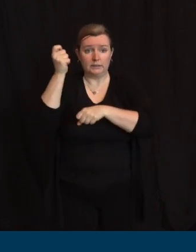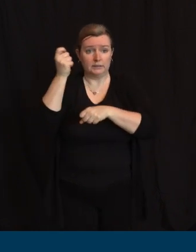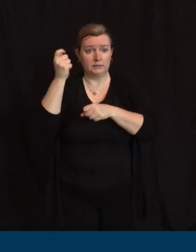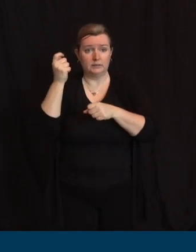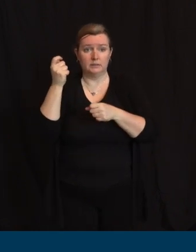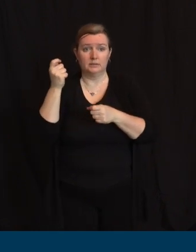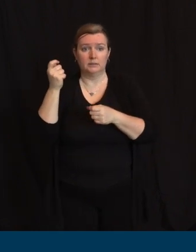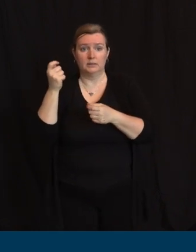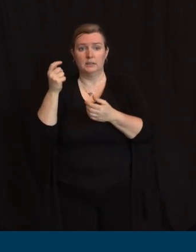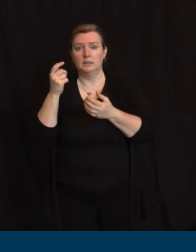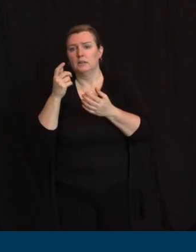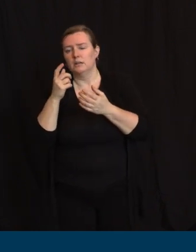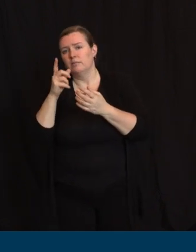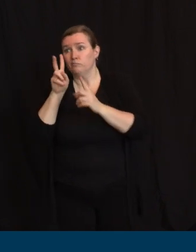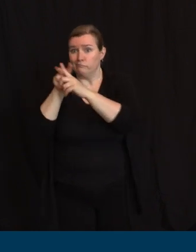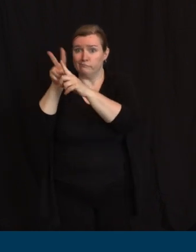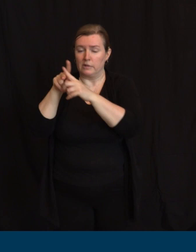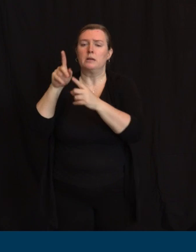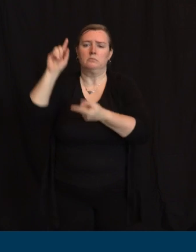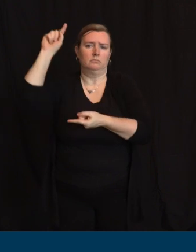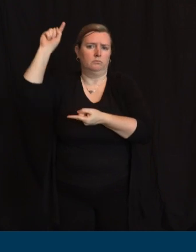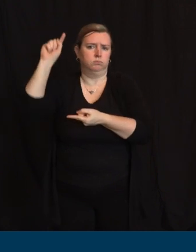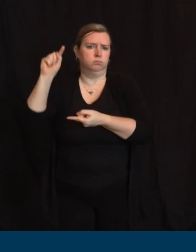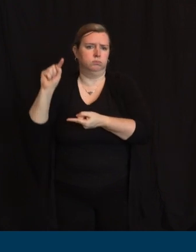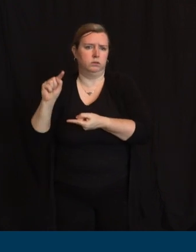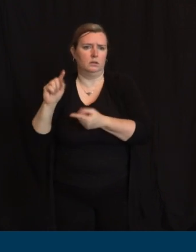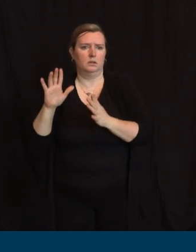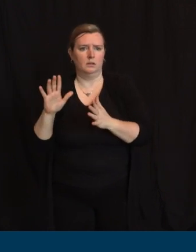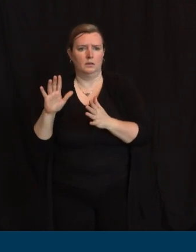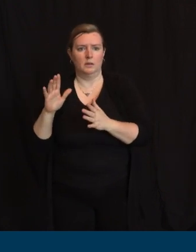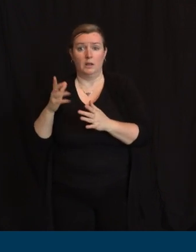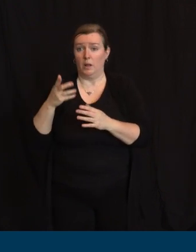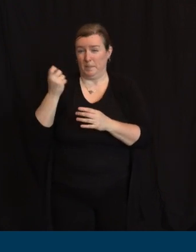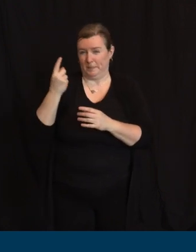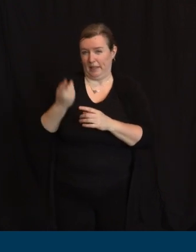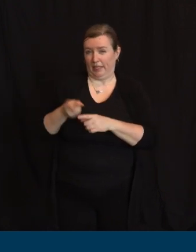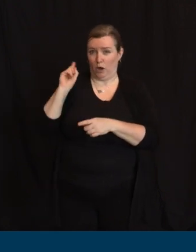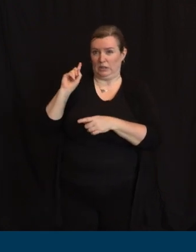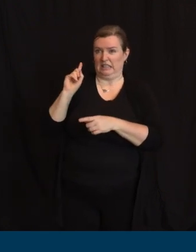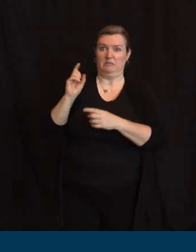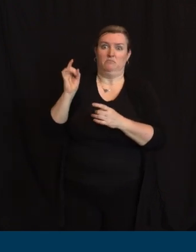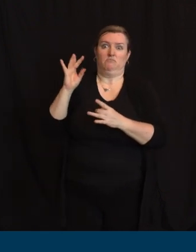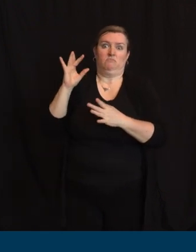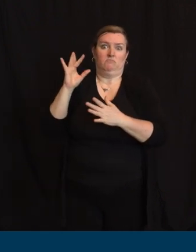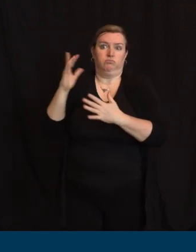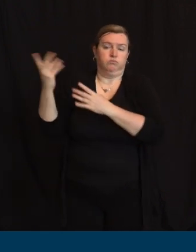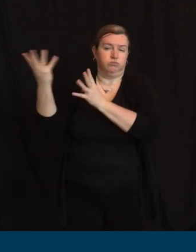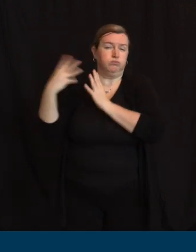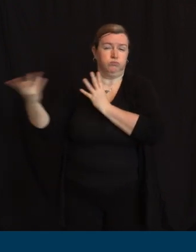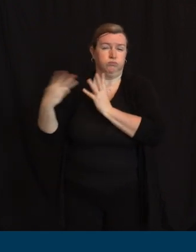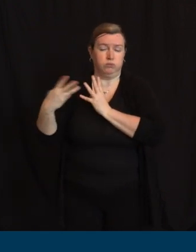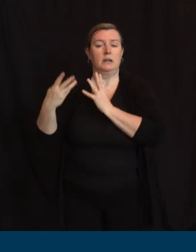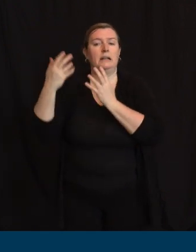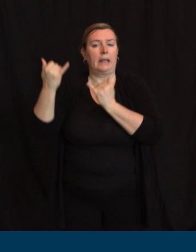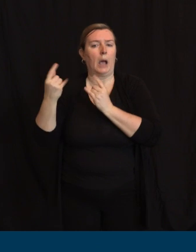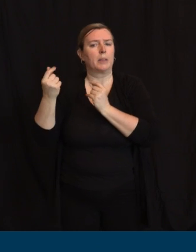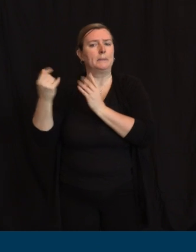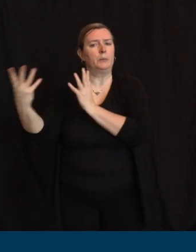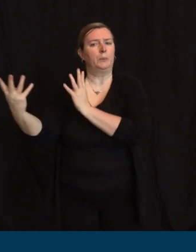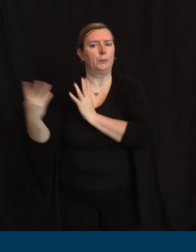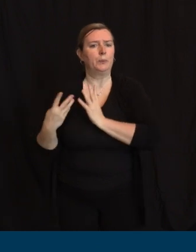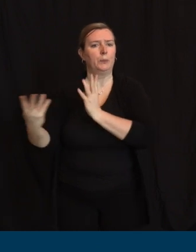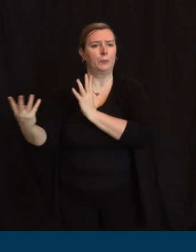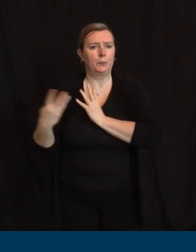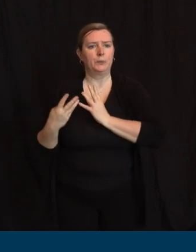decreased mercifully by roughly 1/3 from the week before. But we still have a record 429,000 residents